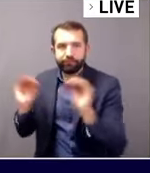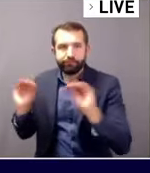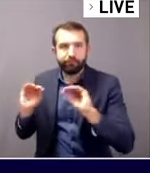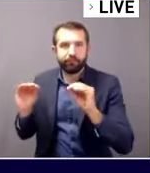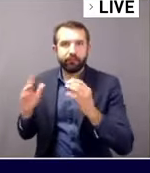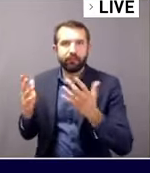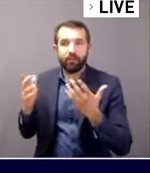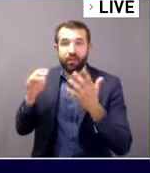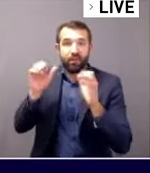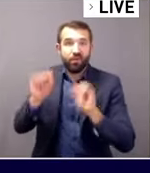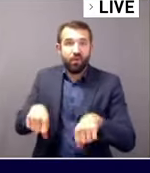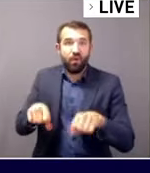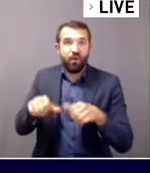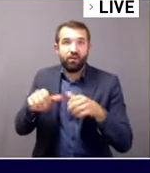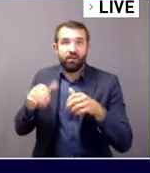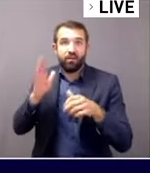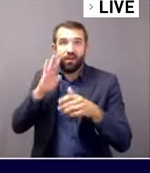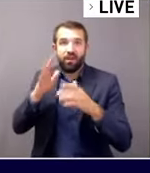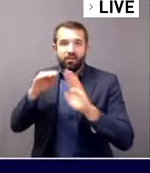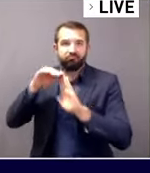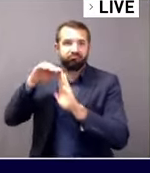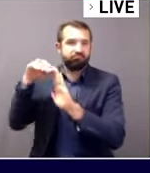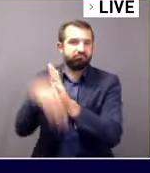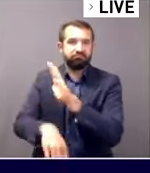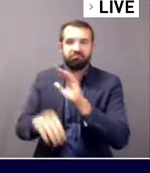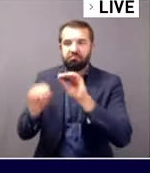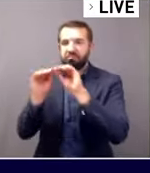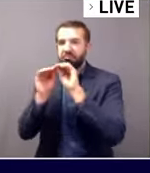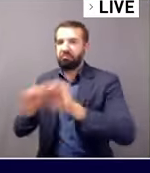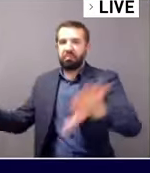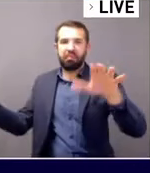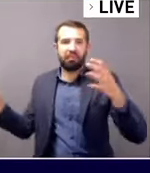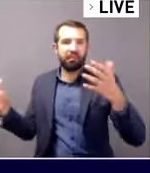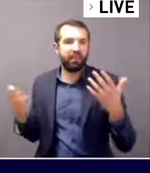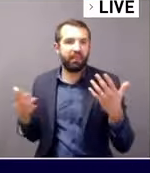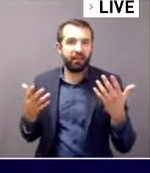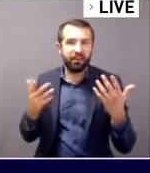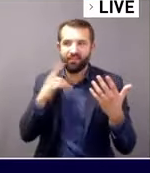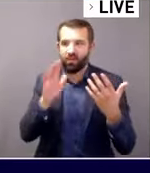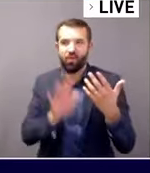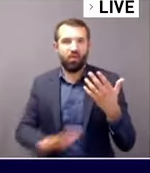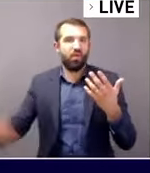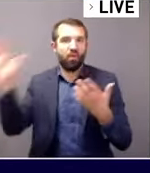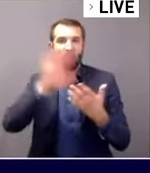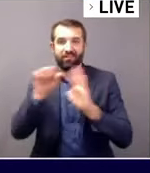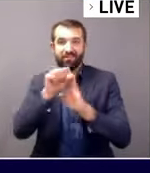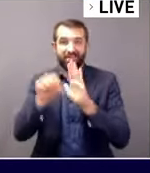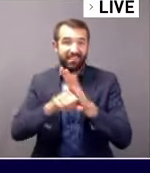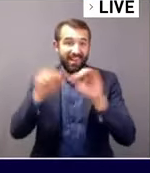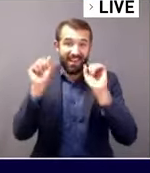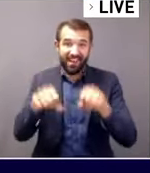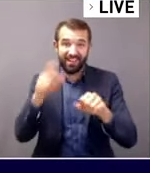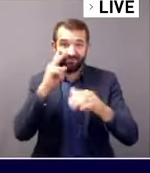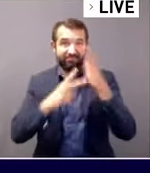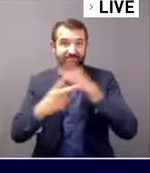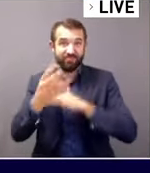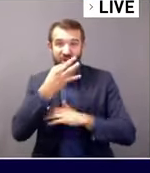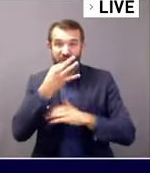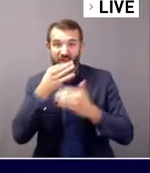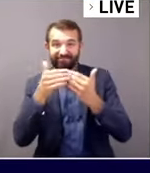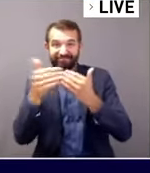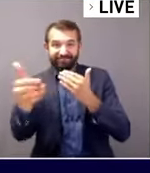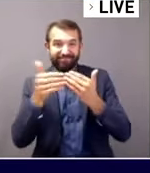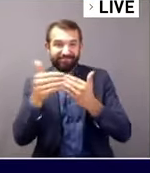to spiral and start affecting adjacent parts of the state in the not too distant future. And then